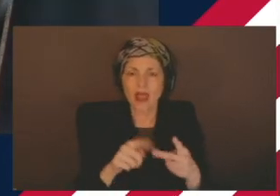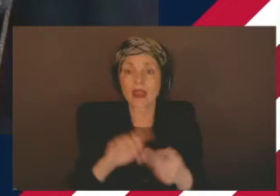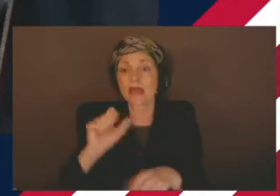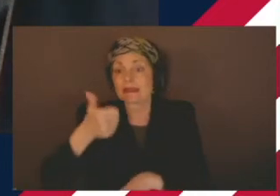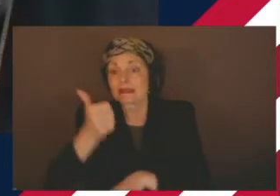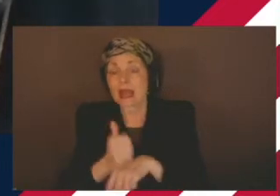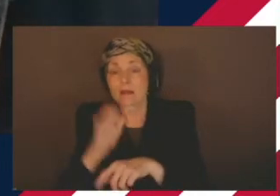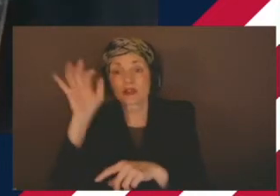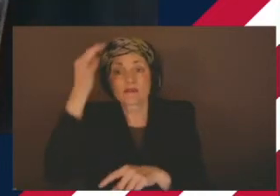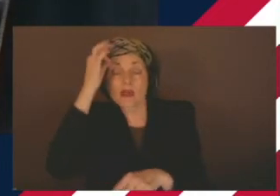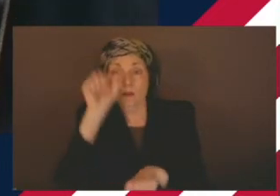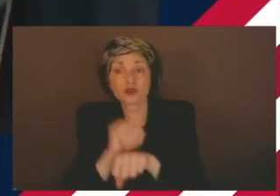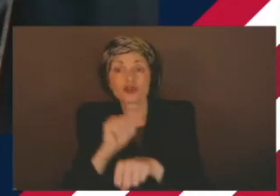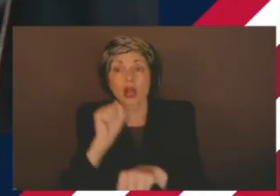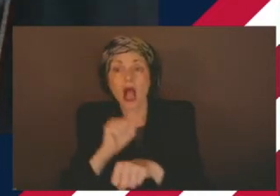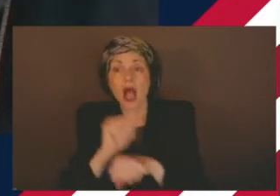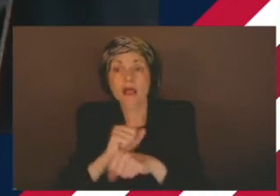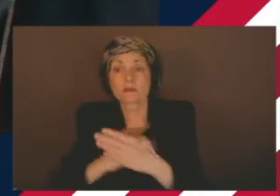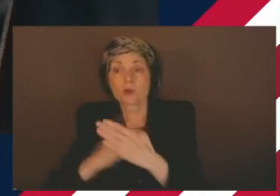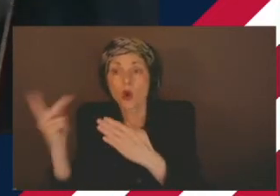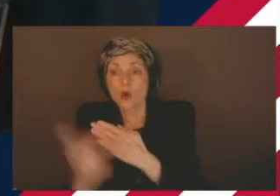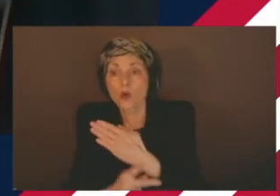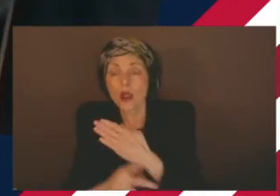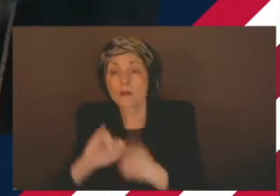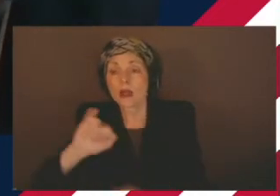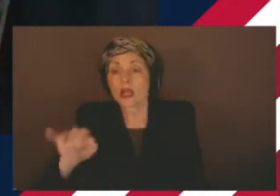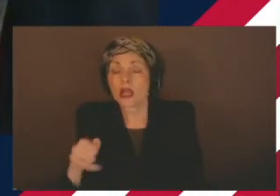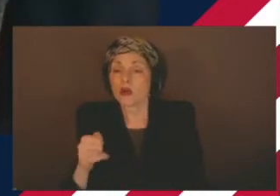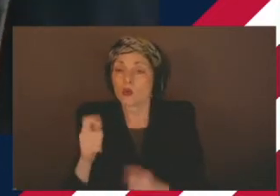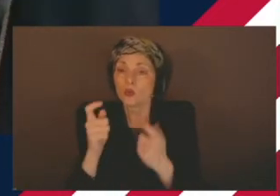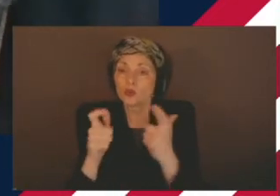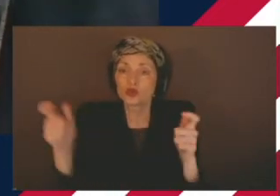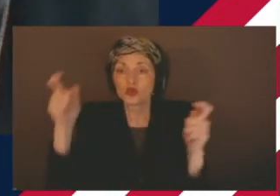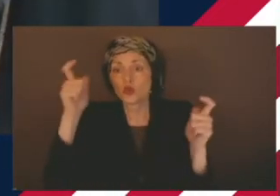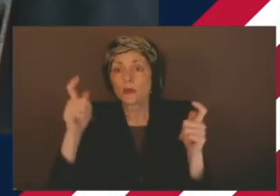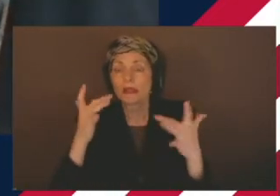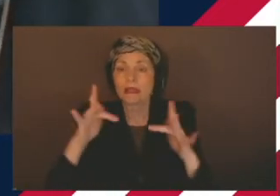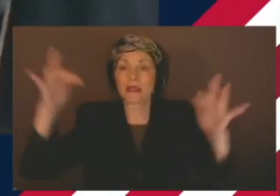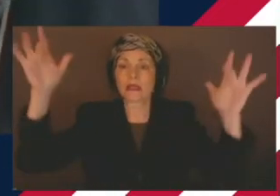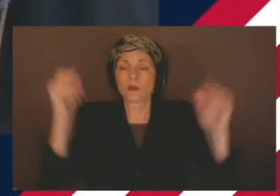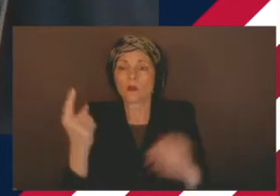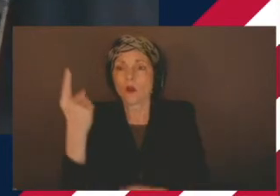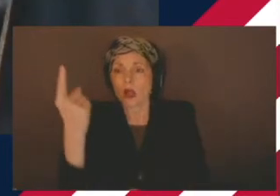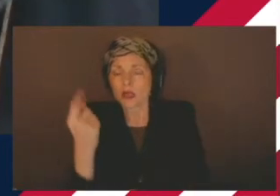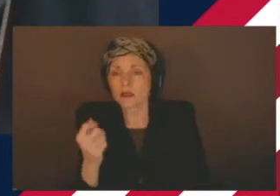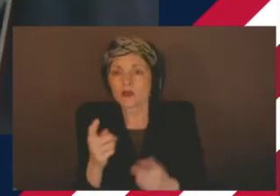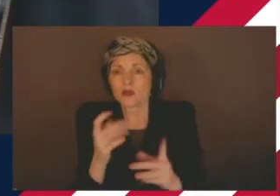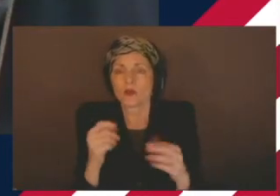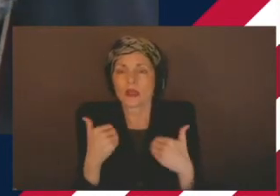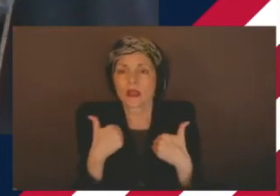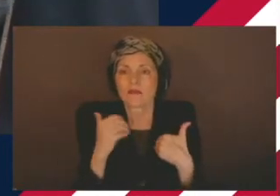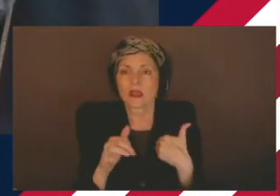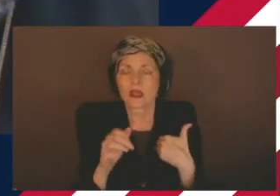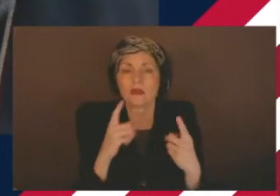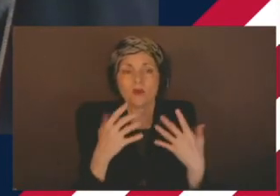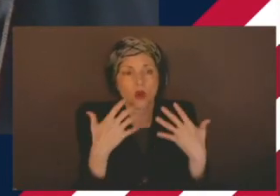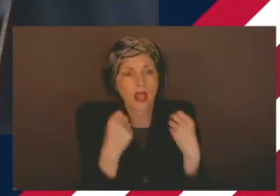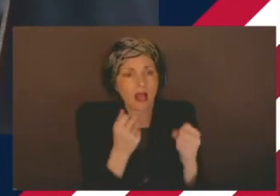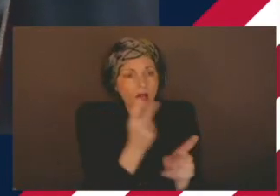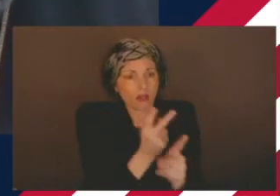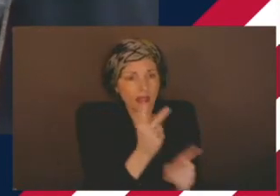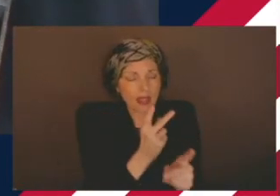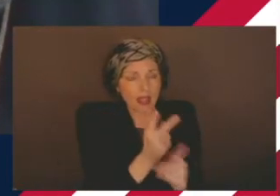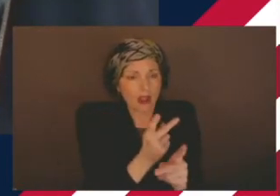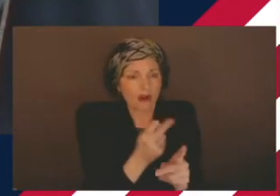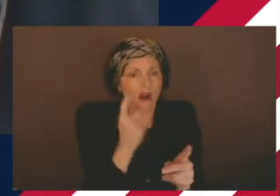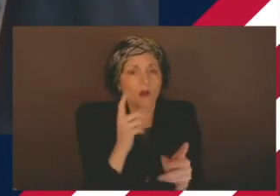Justice Jobs Program, to secure full employment as a right. Jobs in healthcare, green jobs, infrastructure, education, and more.